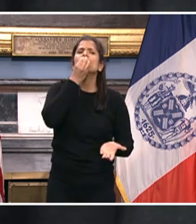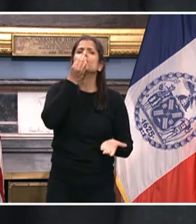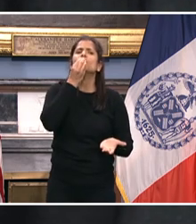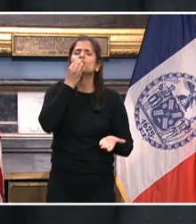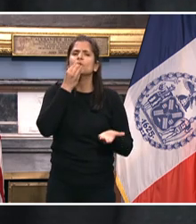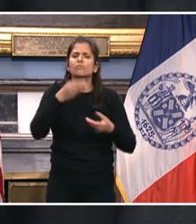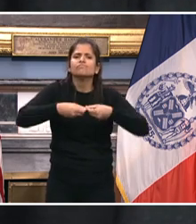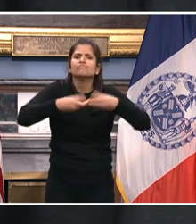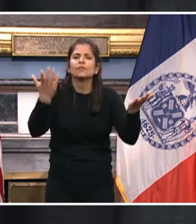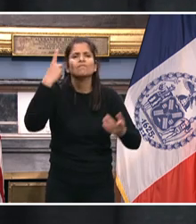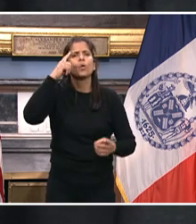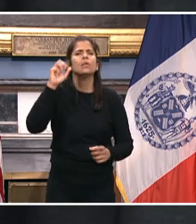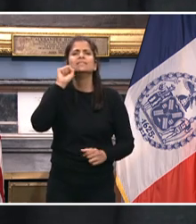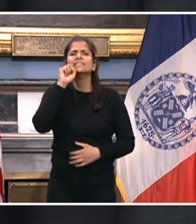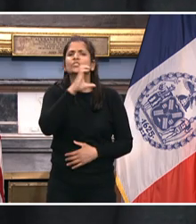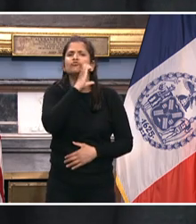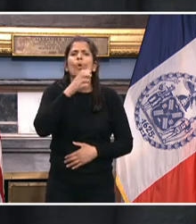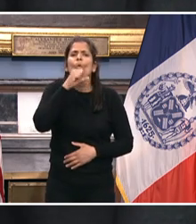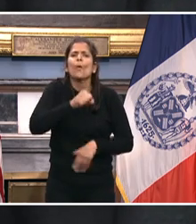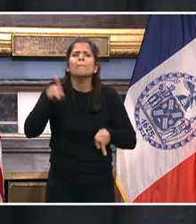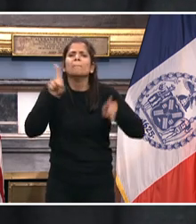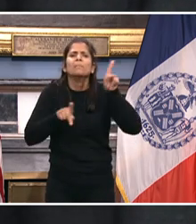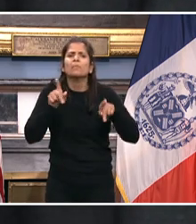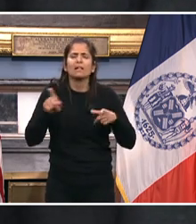they're not getting the meals they're supposed to be getting.